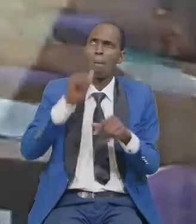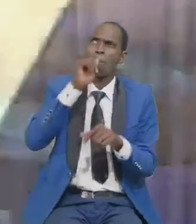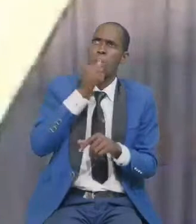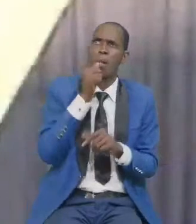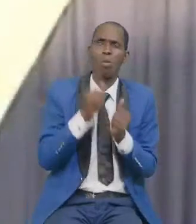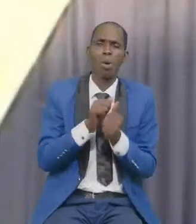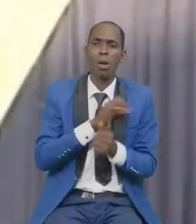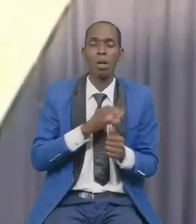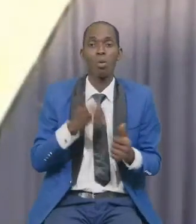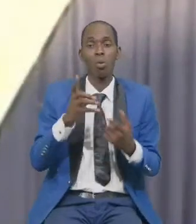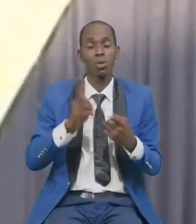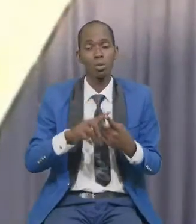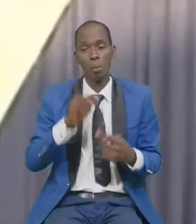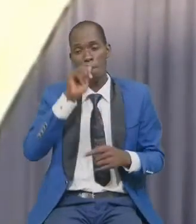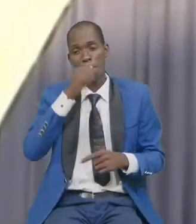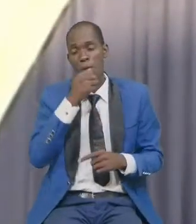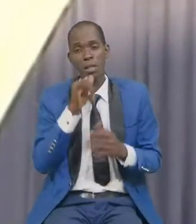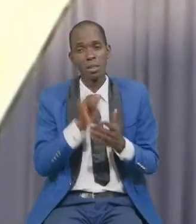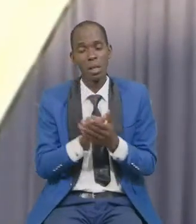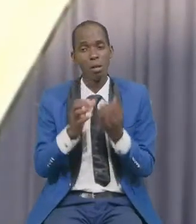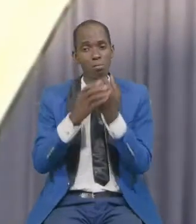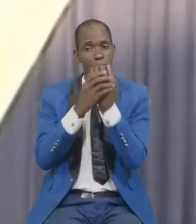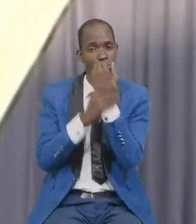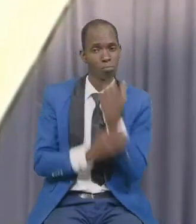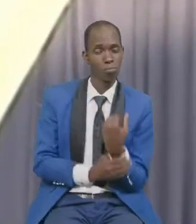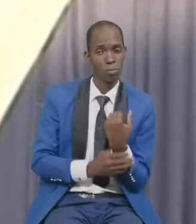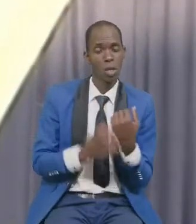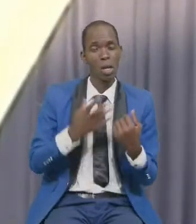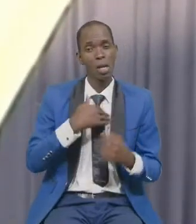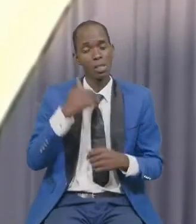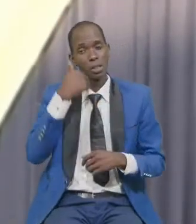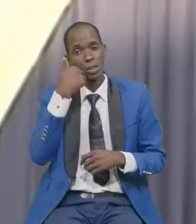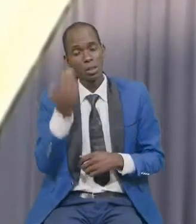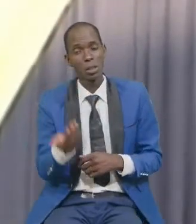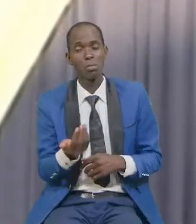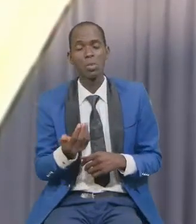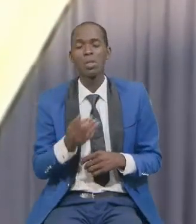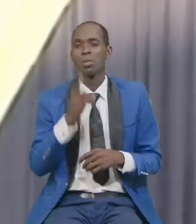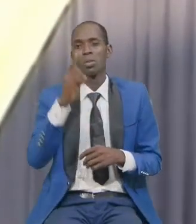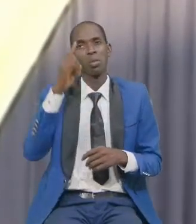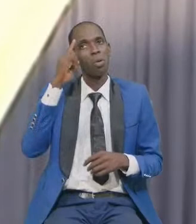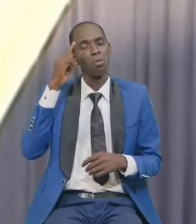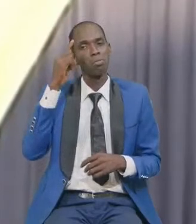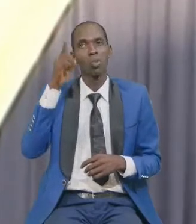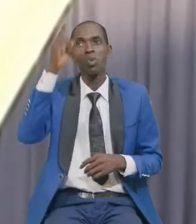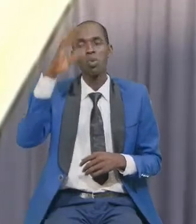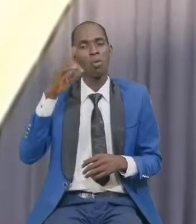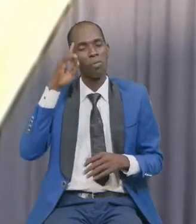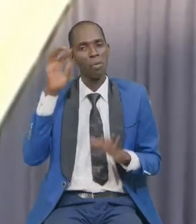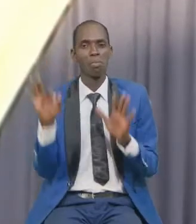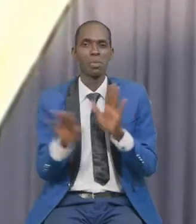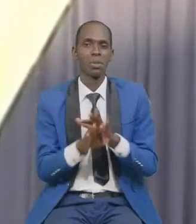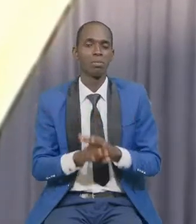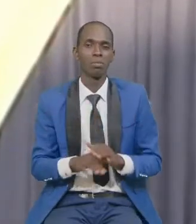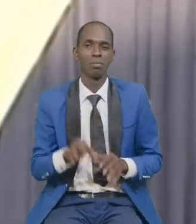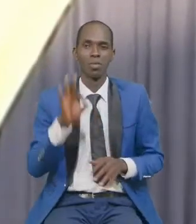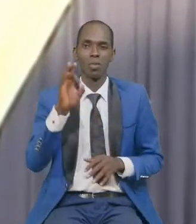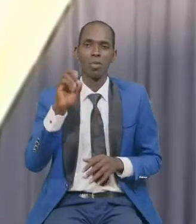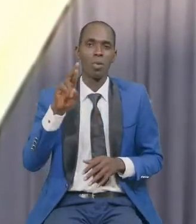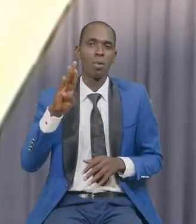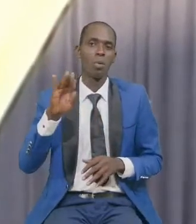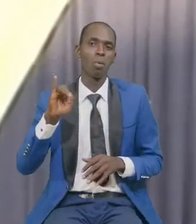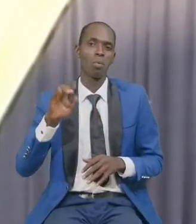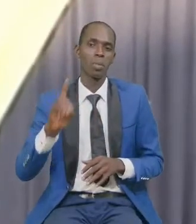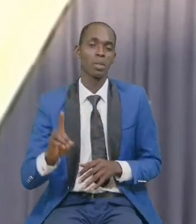going to bear humiliation and shame forever and ever. God forbid. I said, God forbid. He